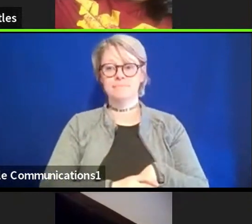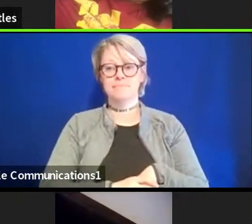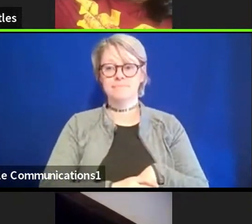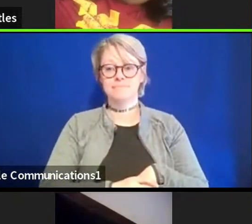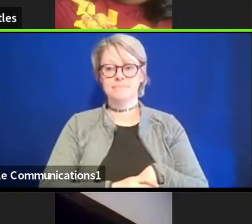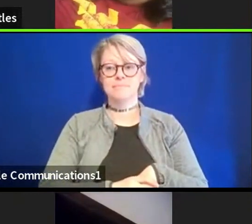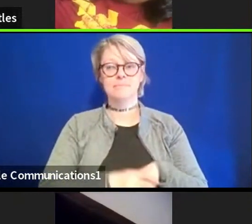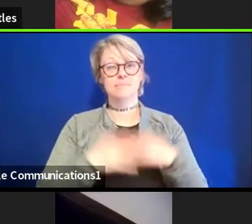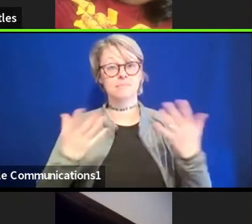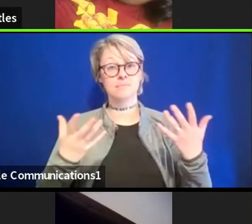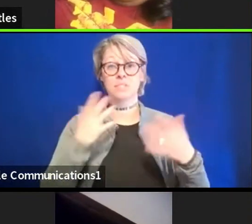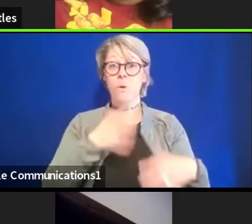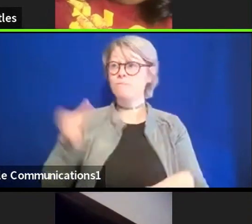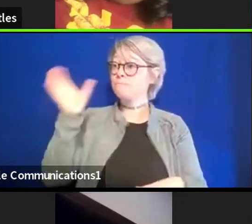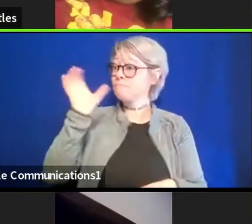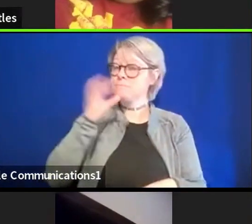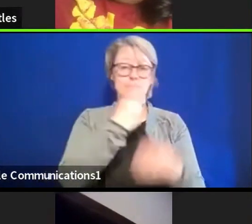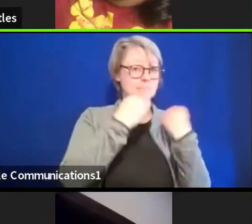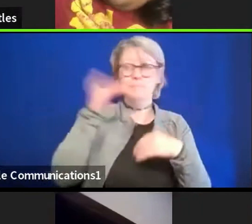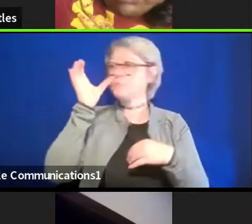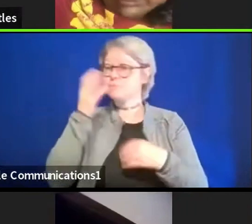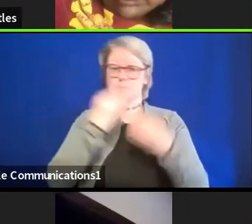if I have to drink a lot of